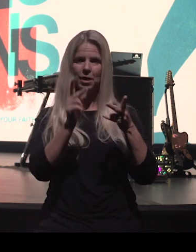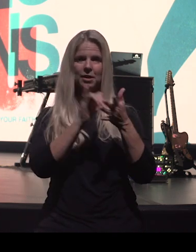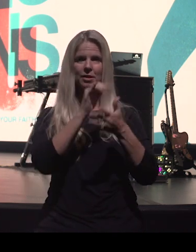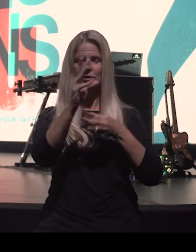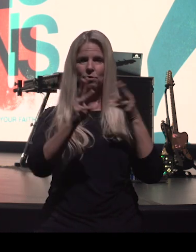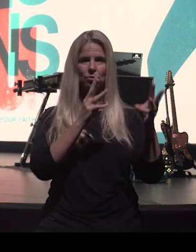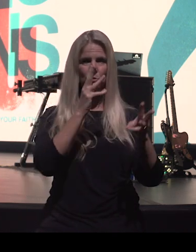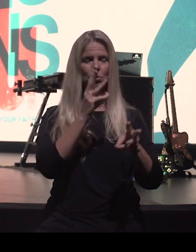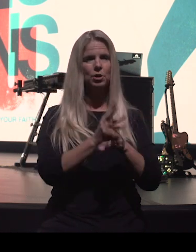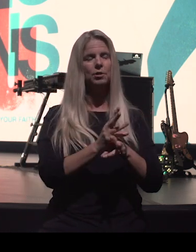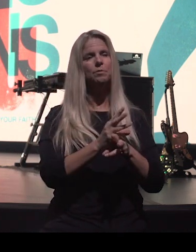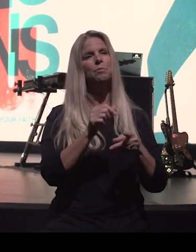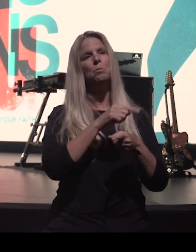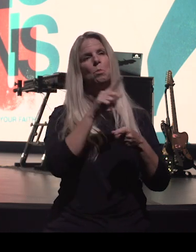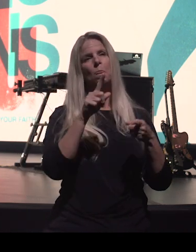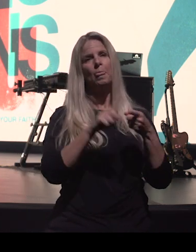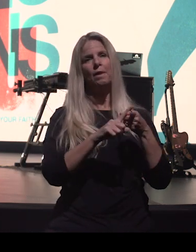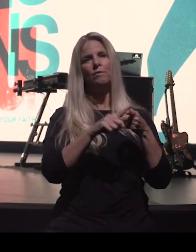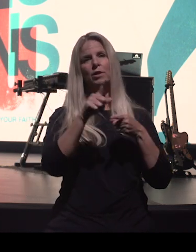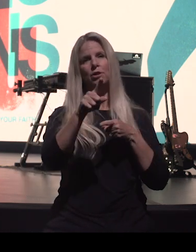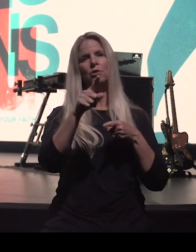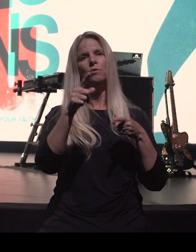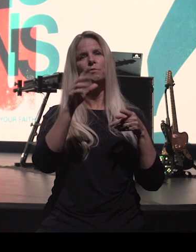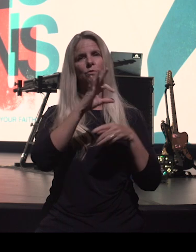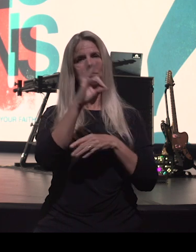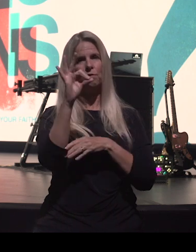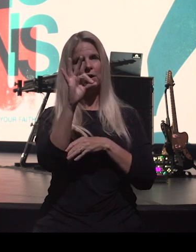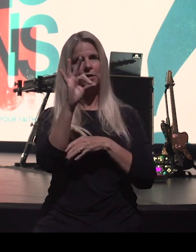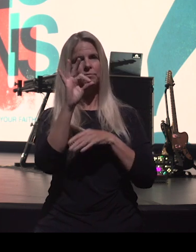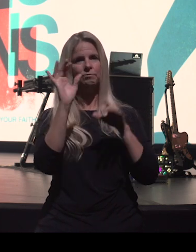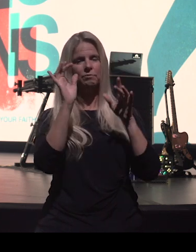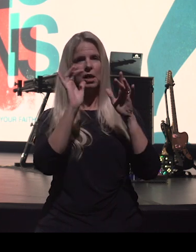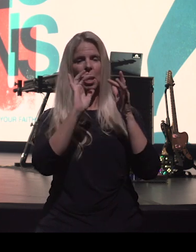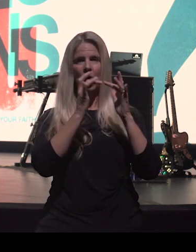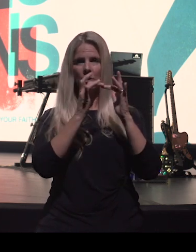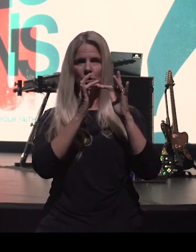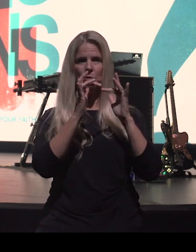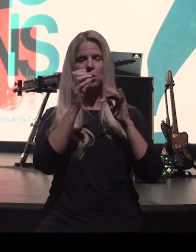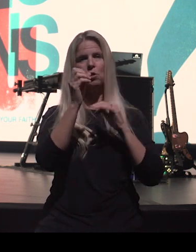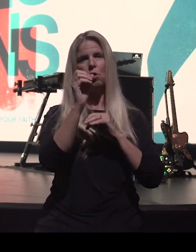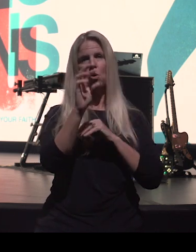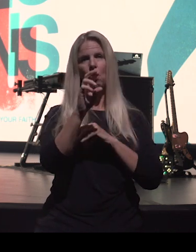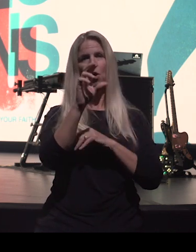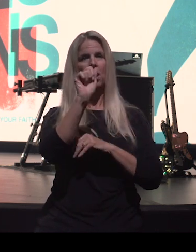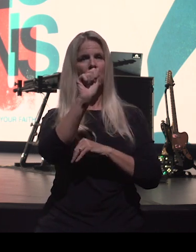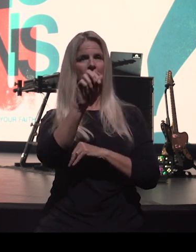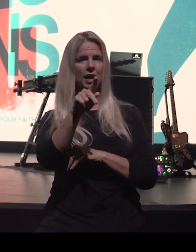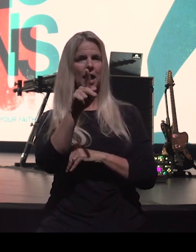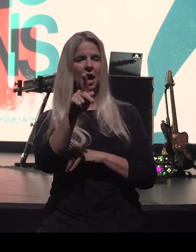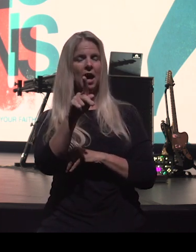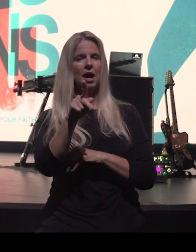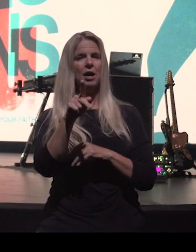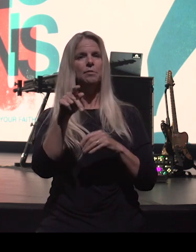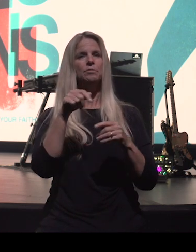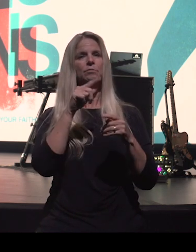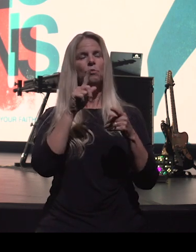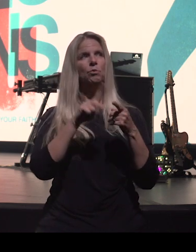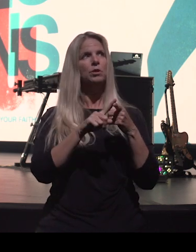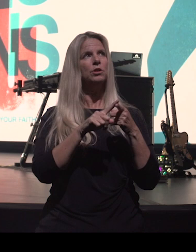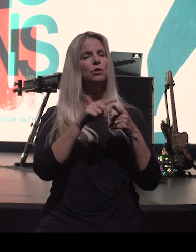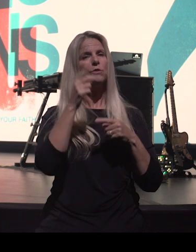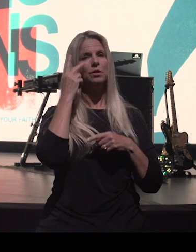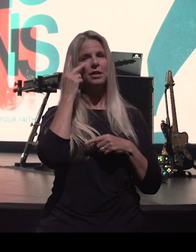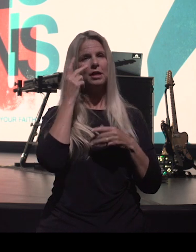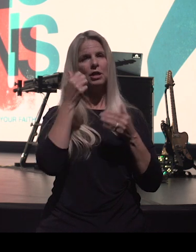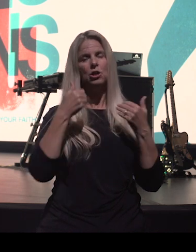our website or you open up our app, which by the way, I hope every single person has the app or you're on the website, when you log in, we actually have